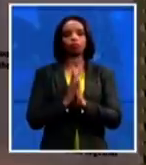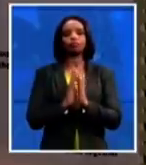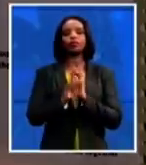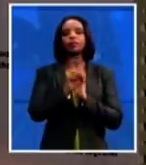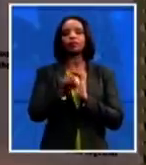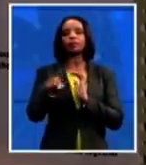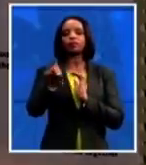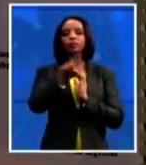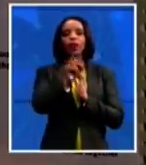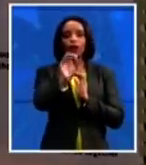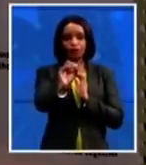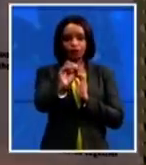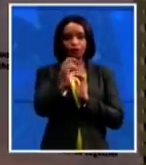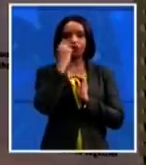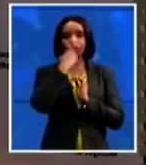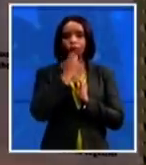Penalty.